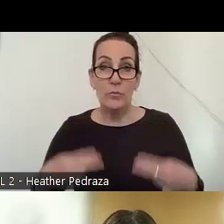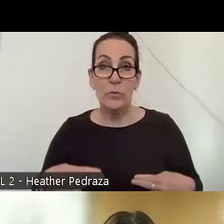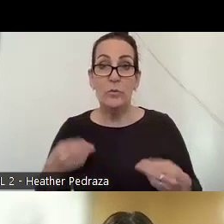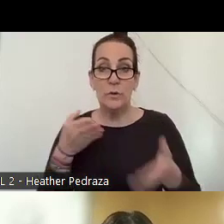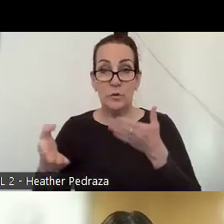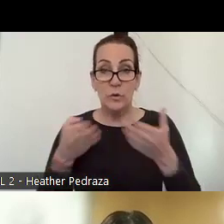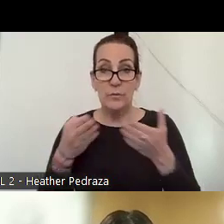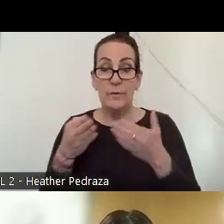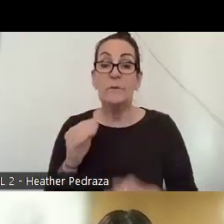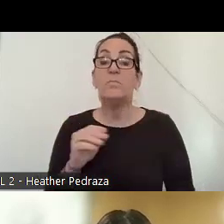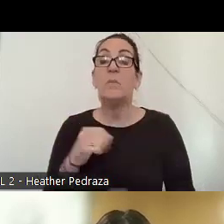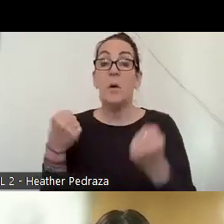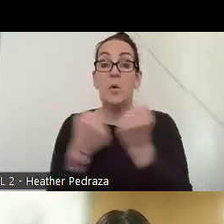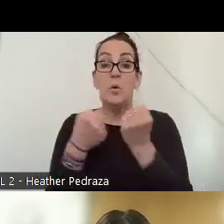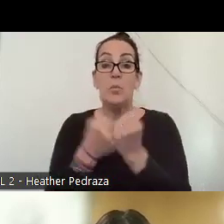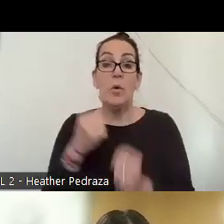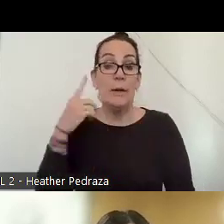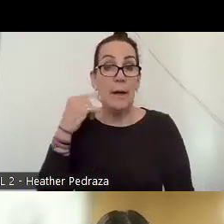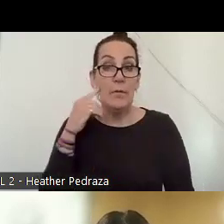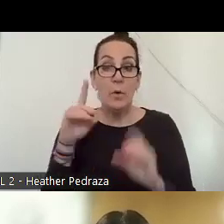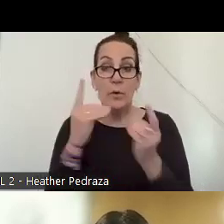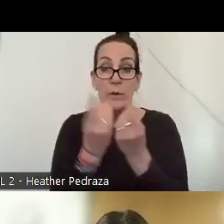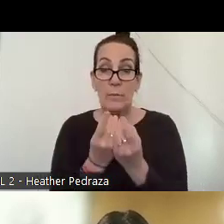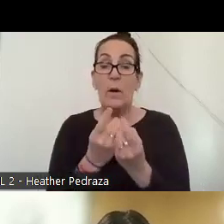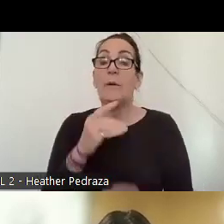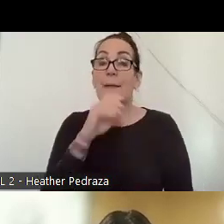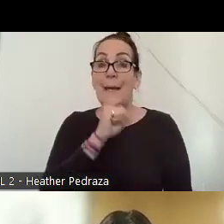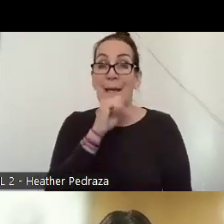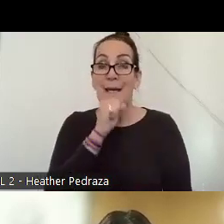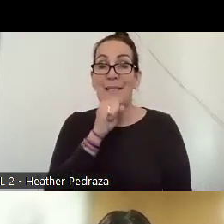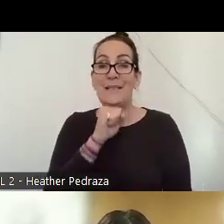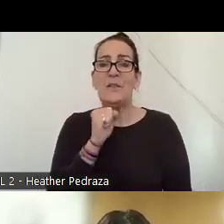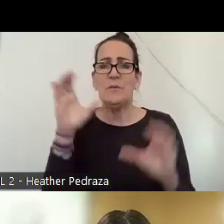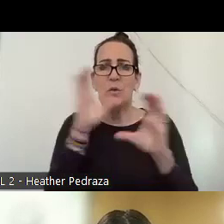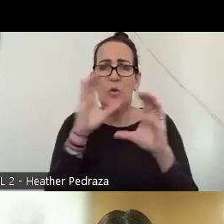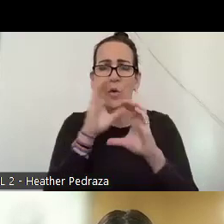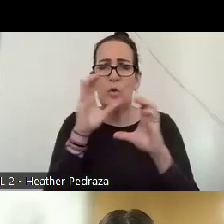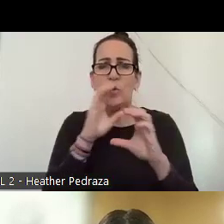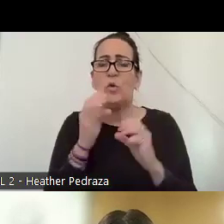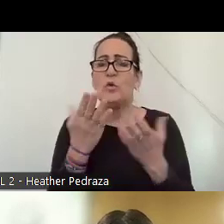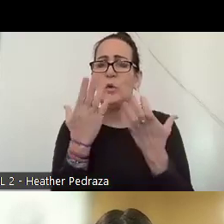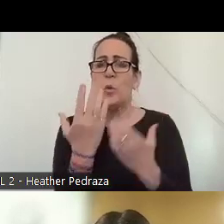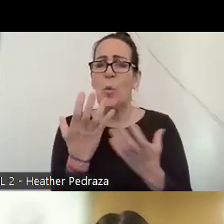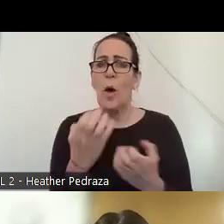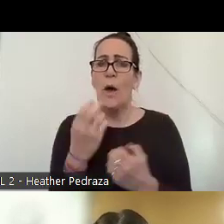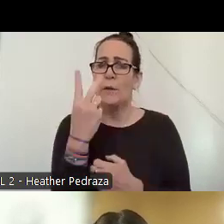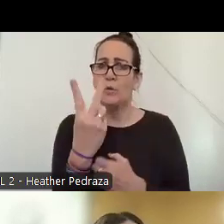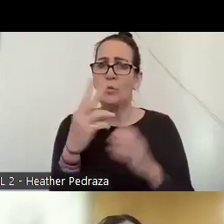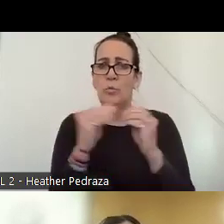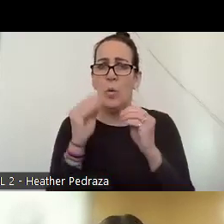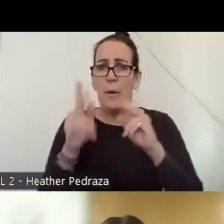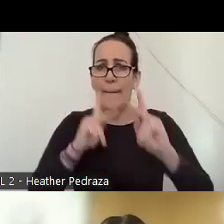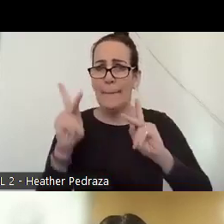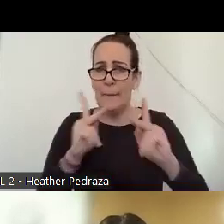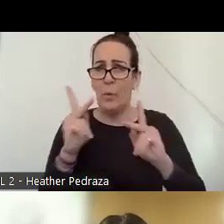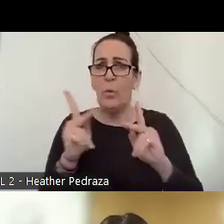California Department of Aging, is still seeking to fill up 2 seats on the Alzheimer's Disease and Related Conditions Advisory Committee